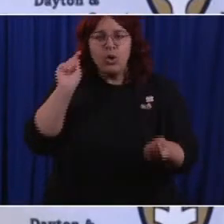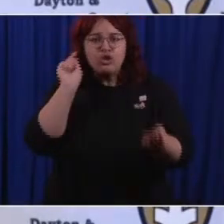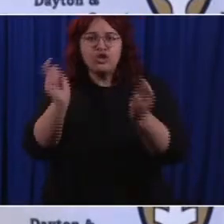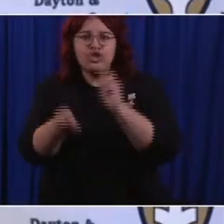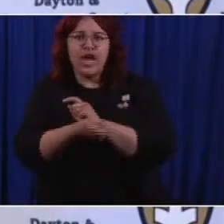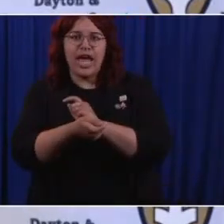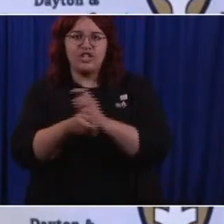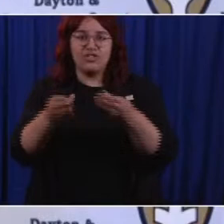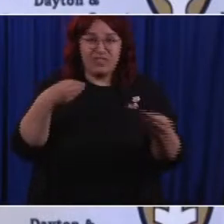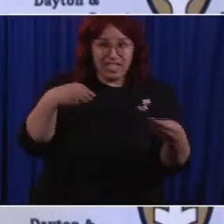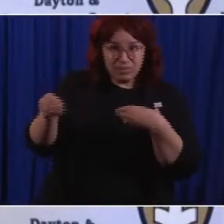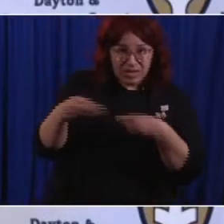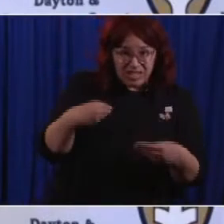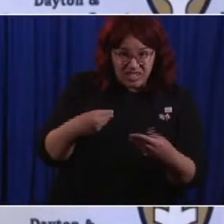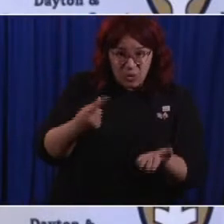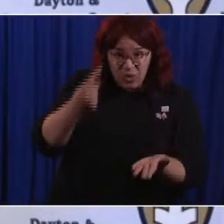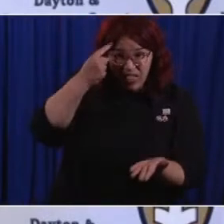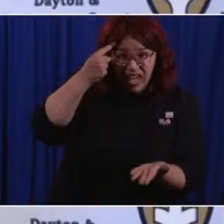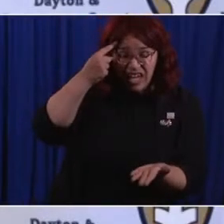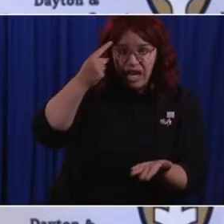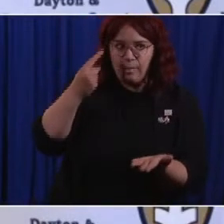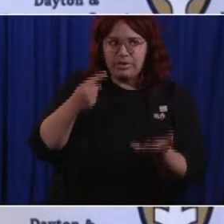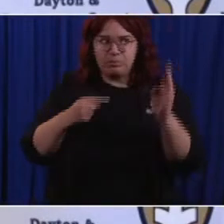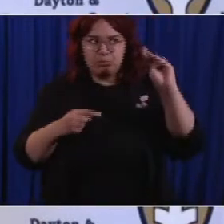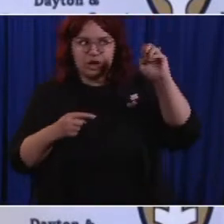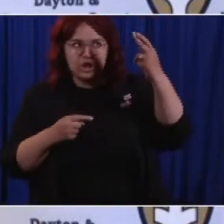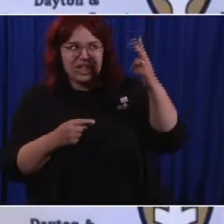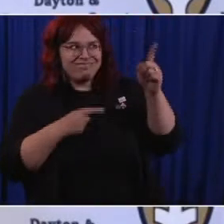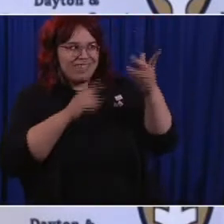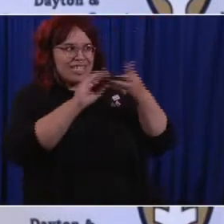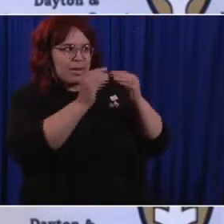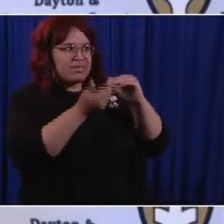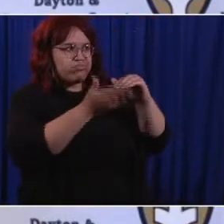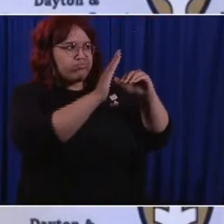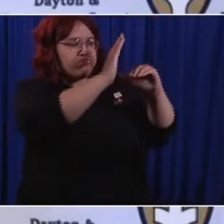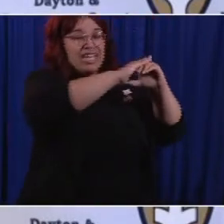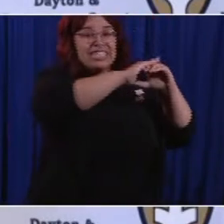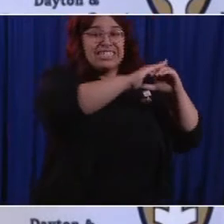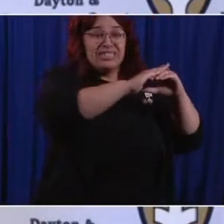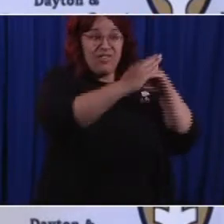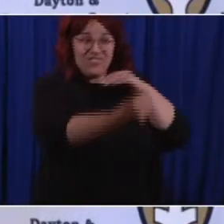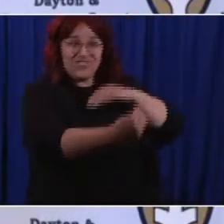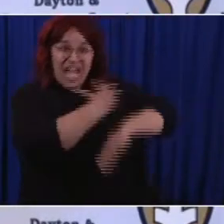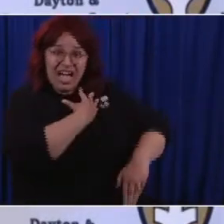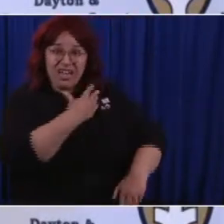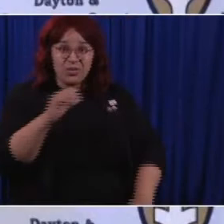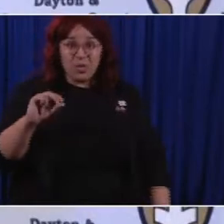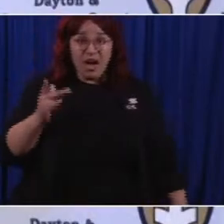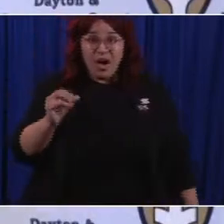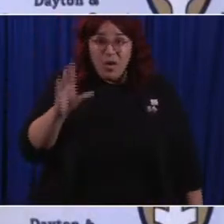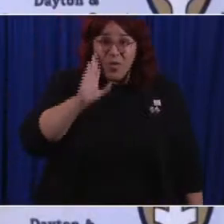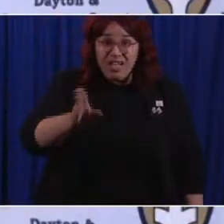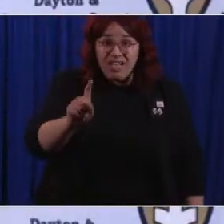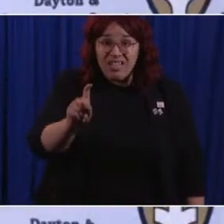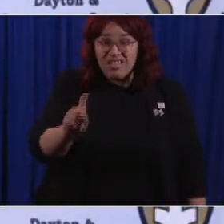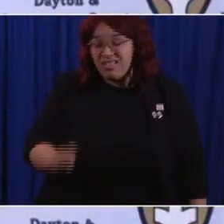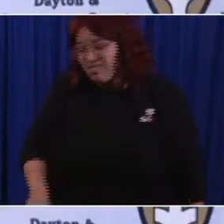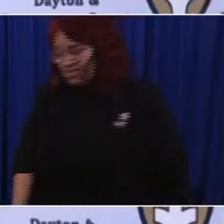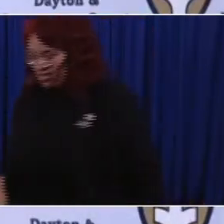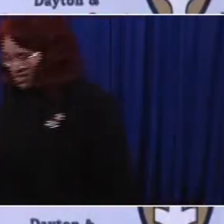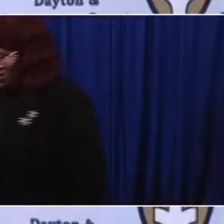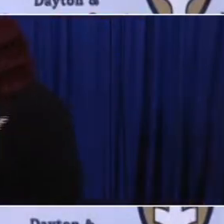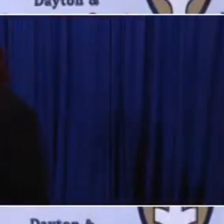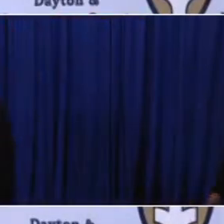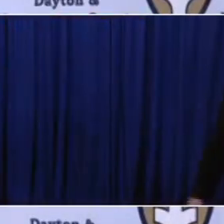neighboring state of Michigan, how much could that change what you're recommending? Well, our recommendation has always been based upon what